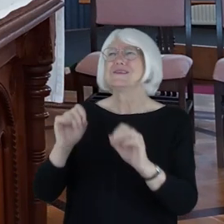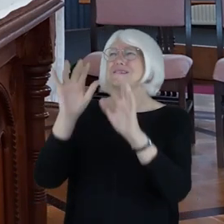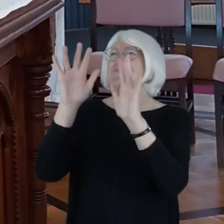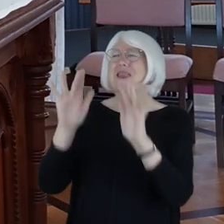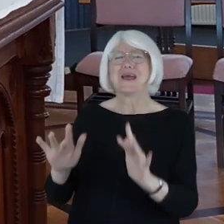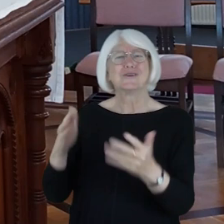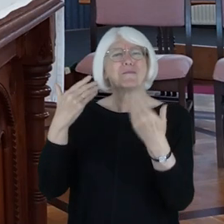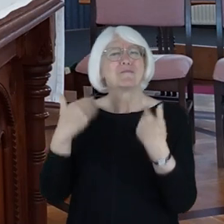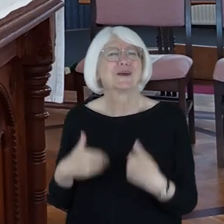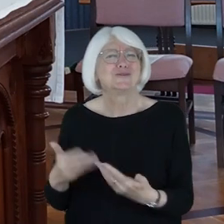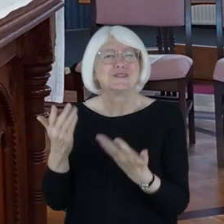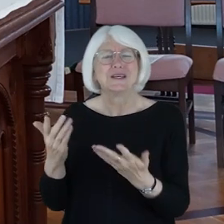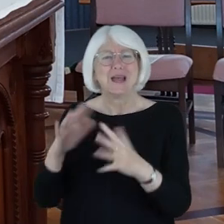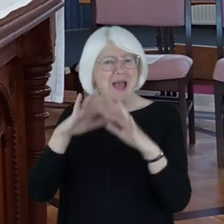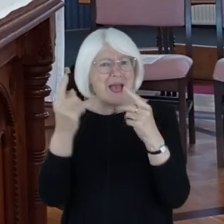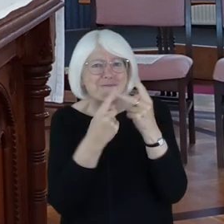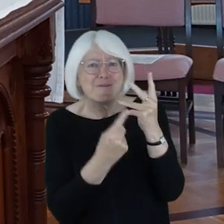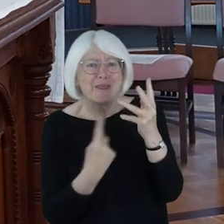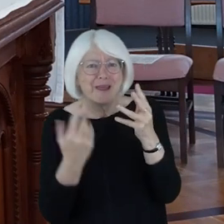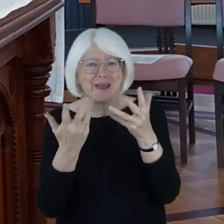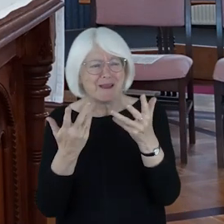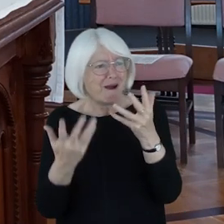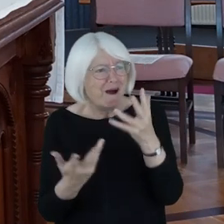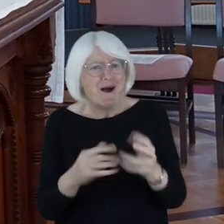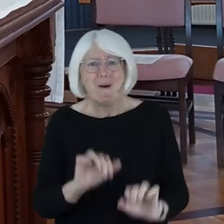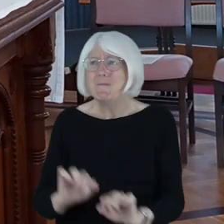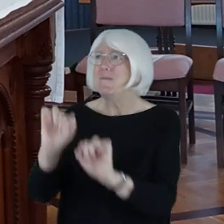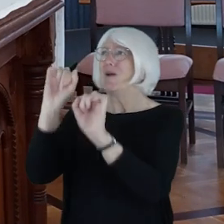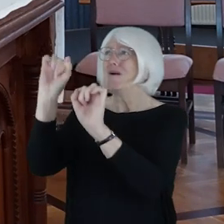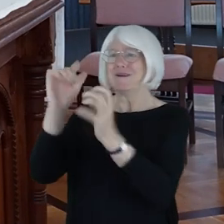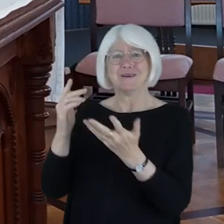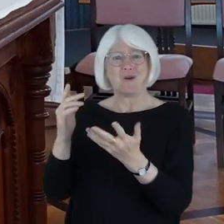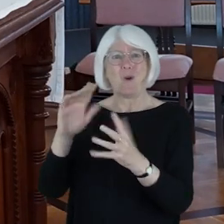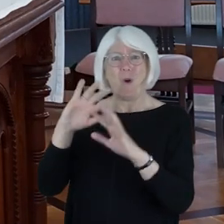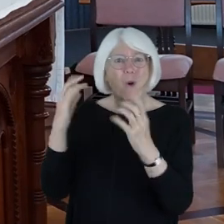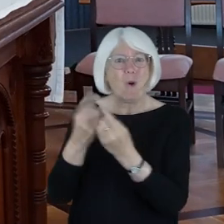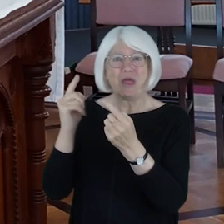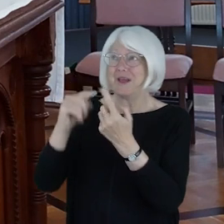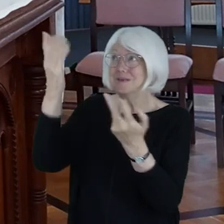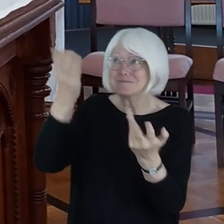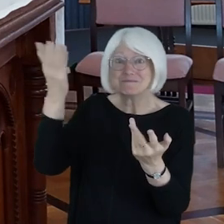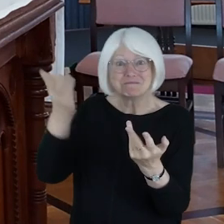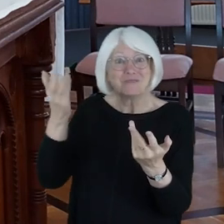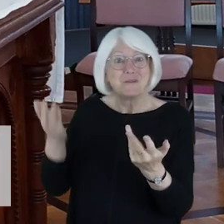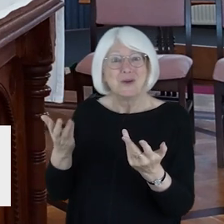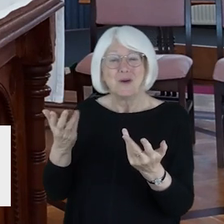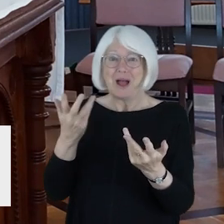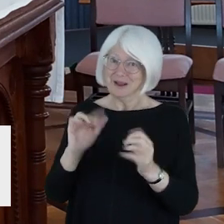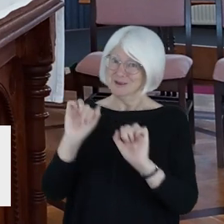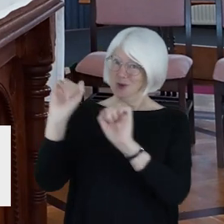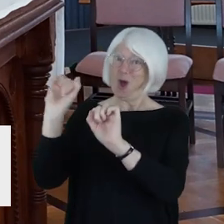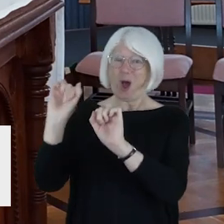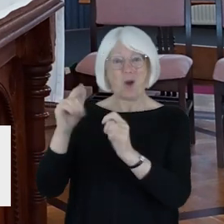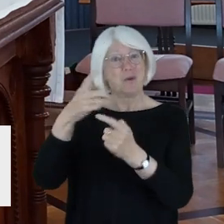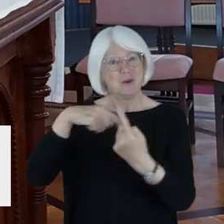and the majesty. For everything in heaven and on earth is yours. All things come from you, and of